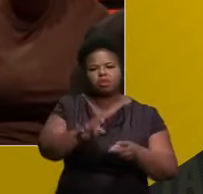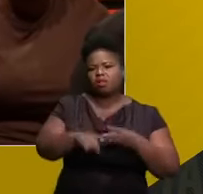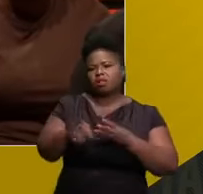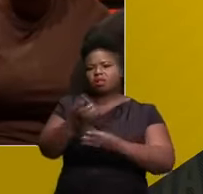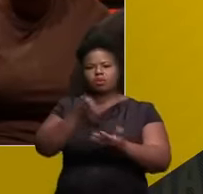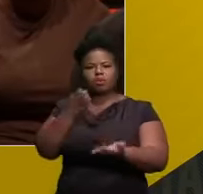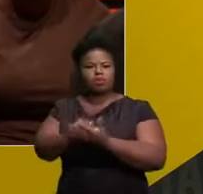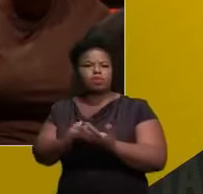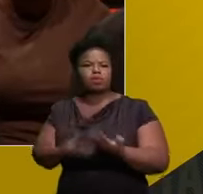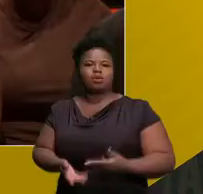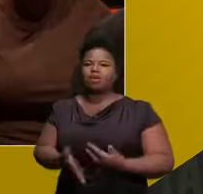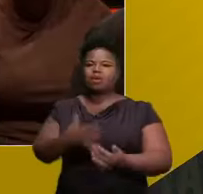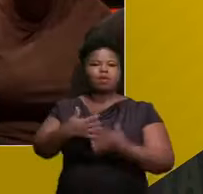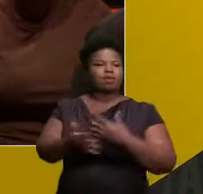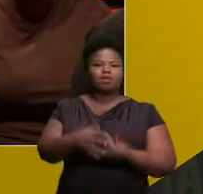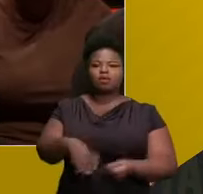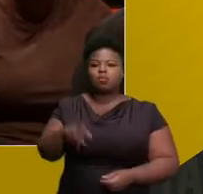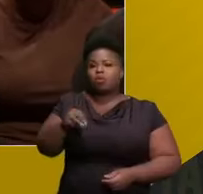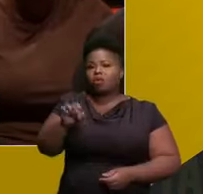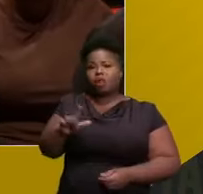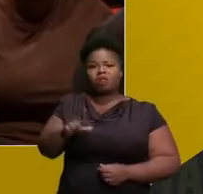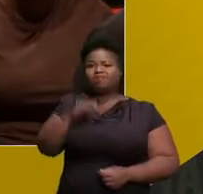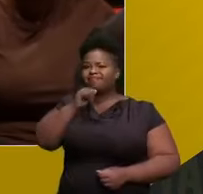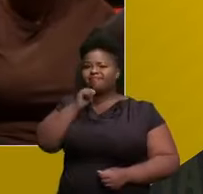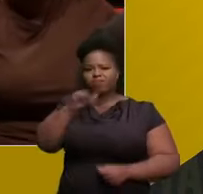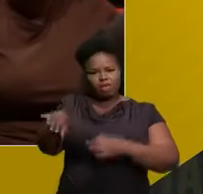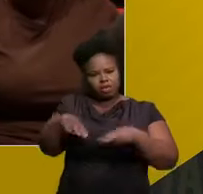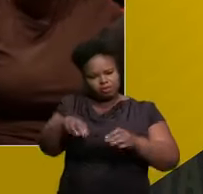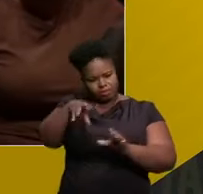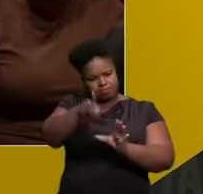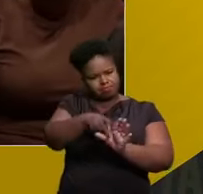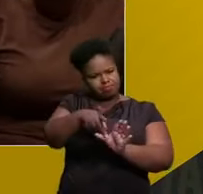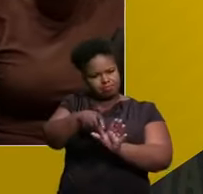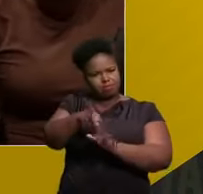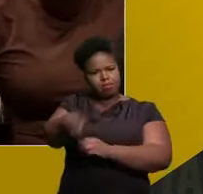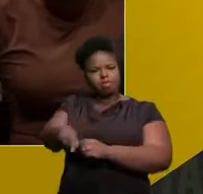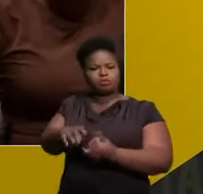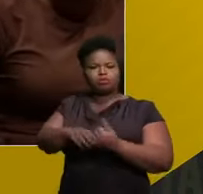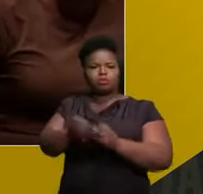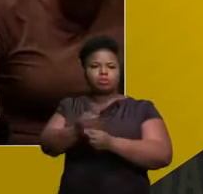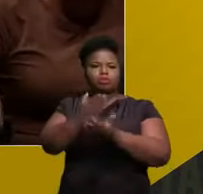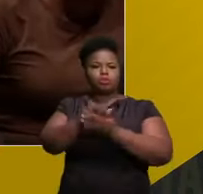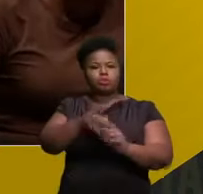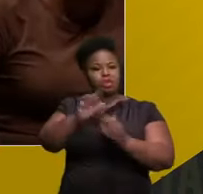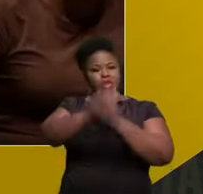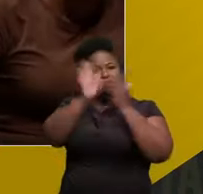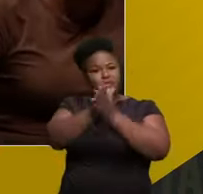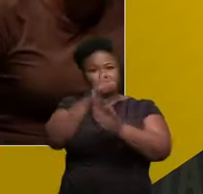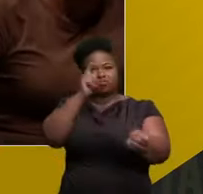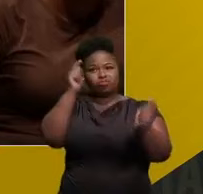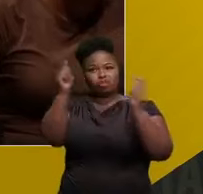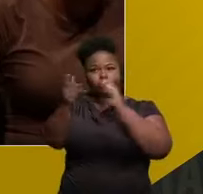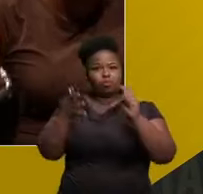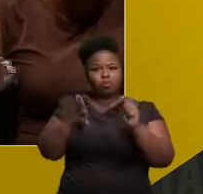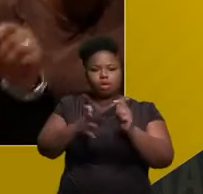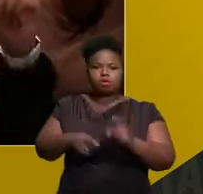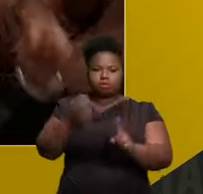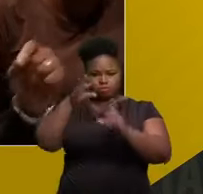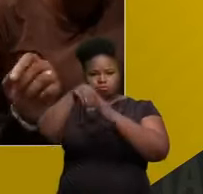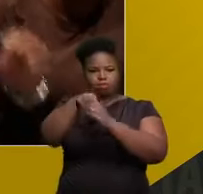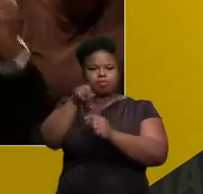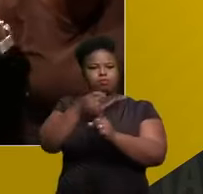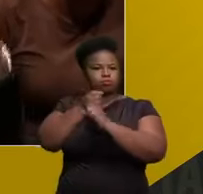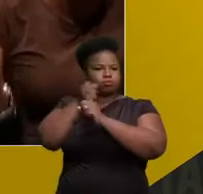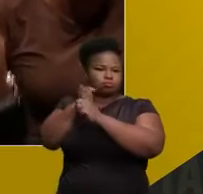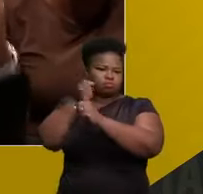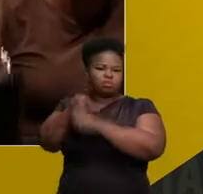it's socially, or even morally. We need to be active participants in making sure that we drive the change that we want to see in South Africa. And just to say that, young